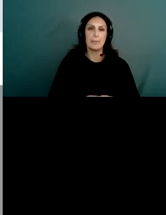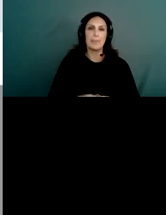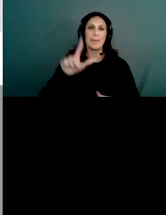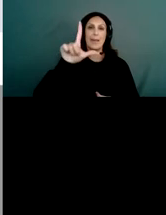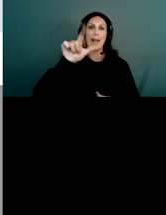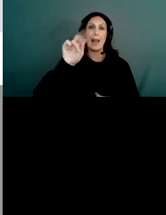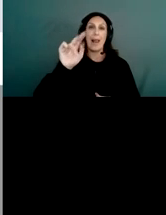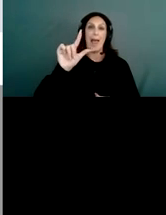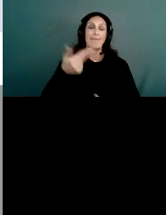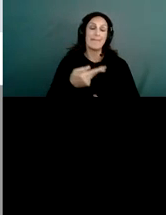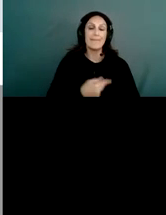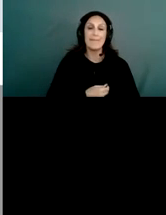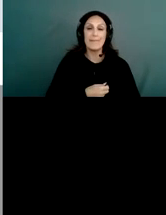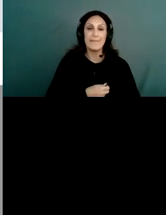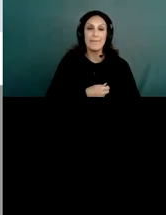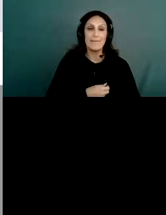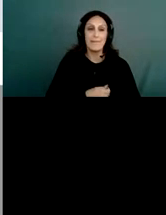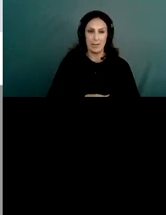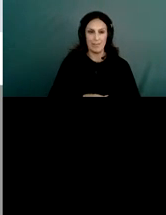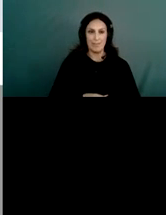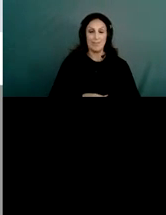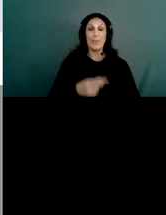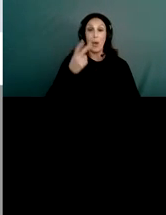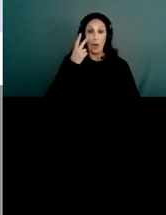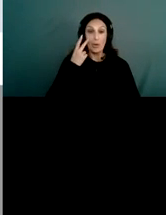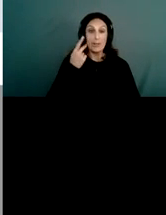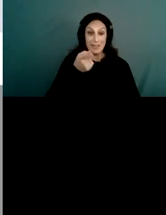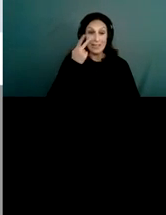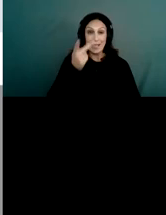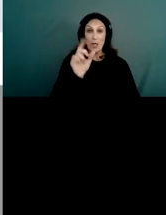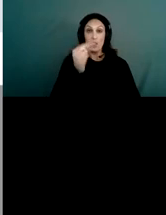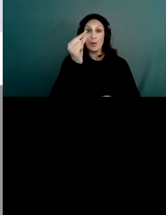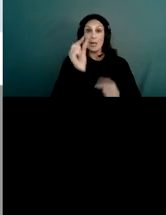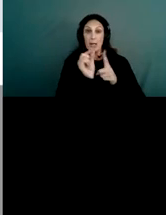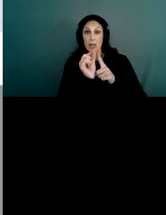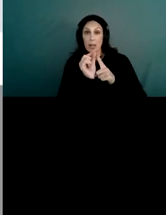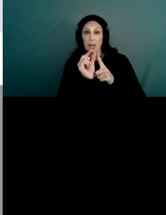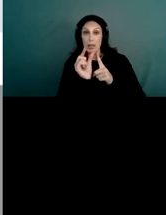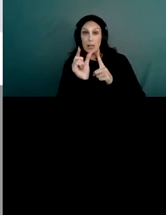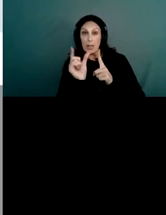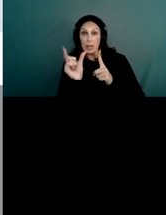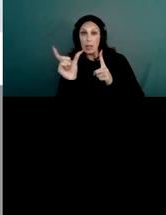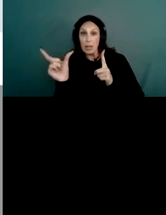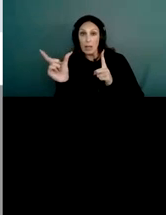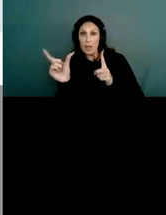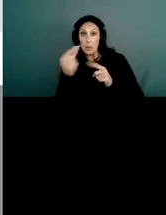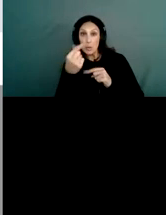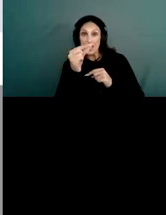Laugh. And you'll see on the bottom that the progress Full. bar will change Done.